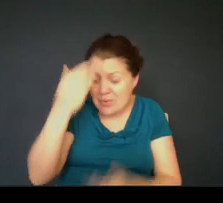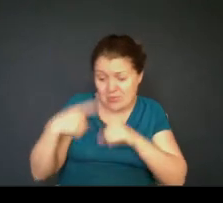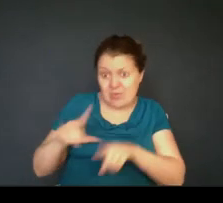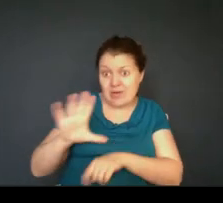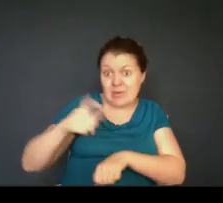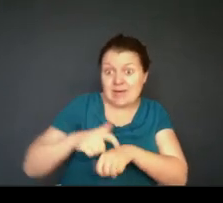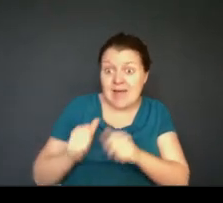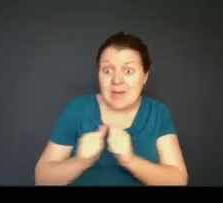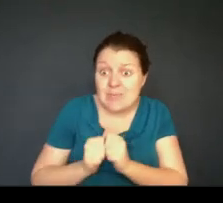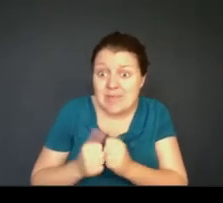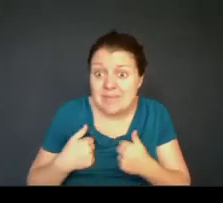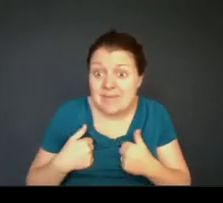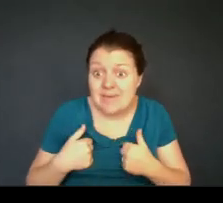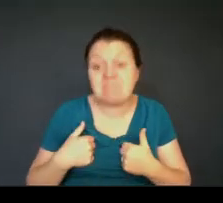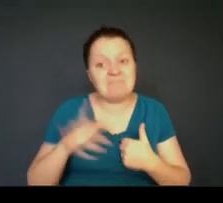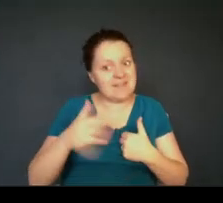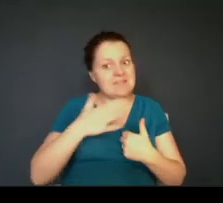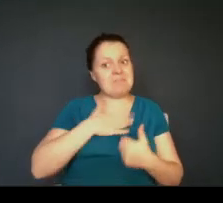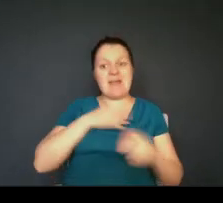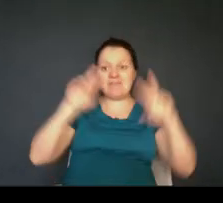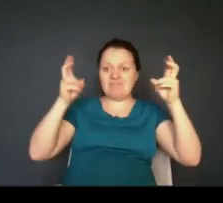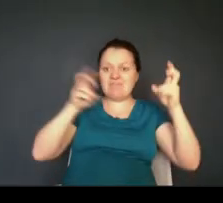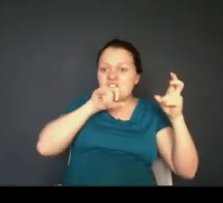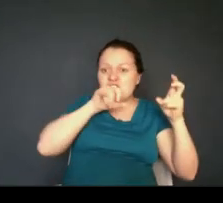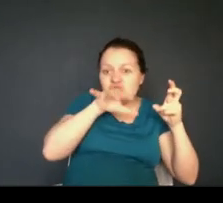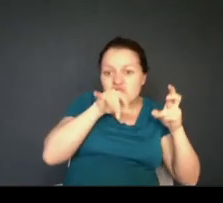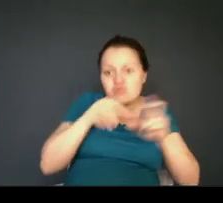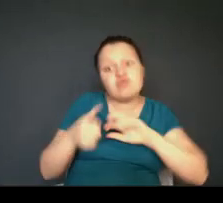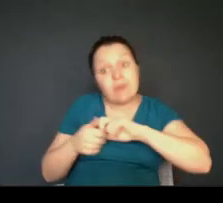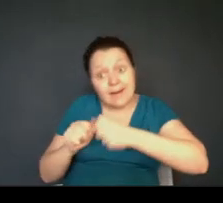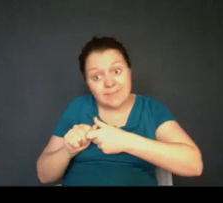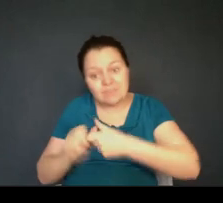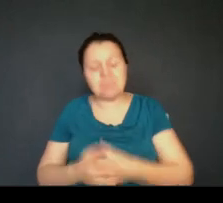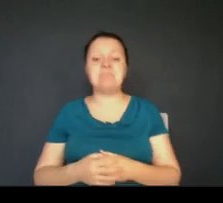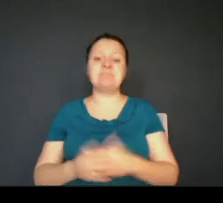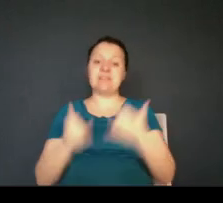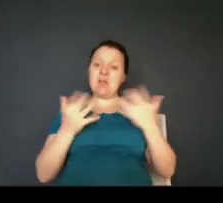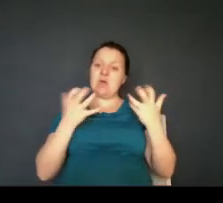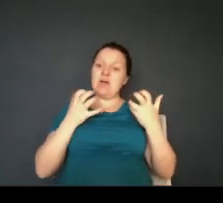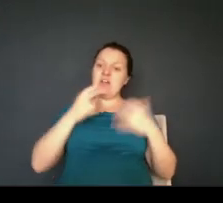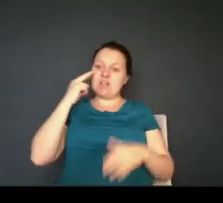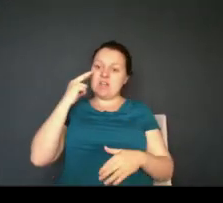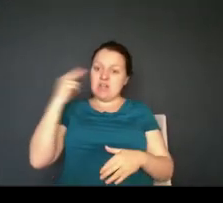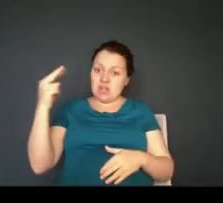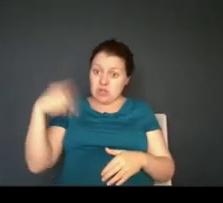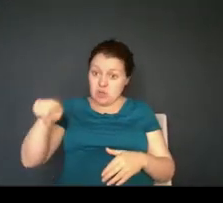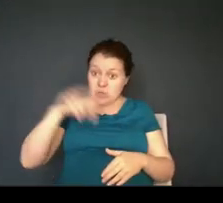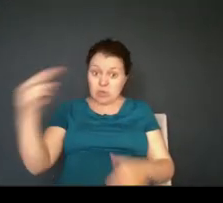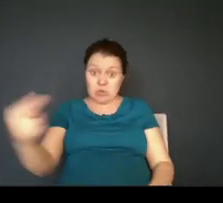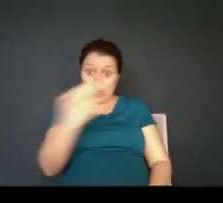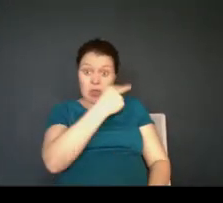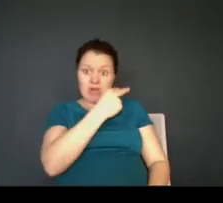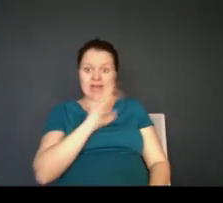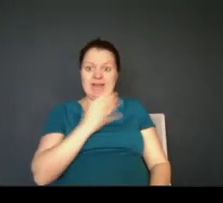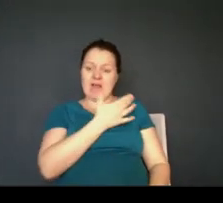So I want you to look at how we have added to our anchor chart of what sophisticated readers